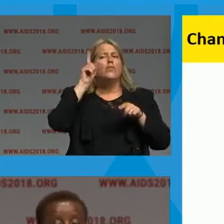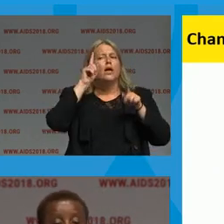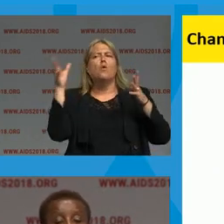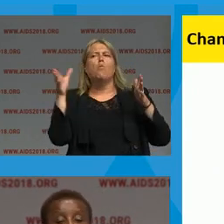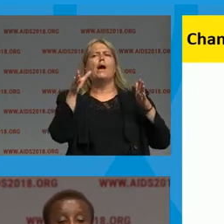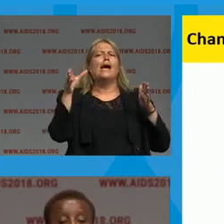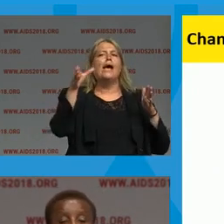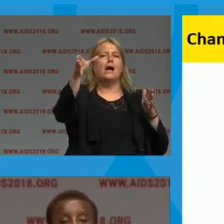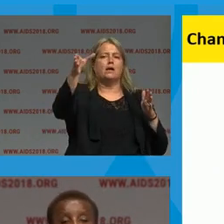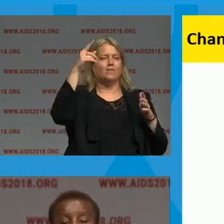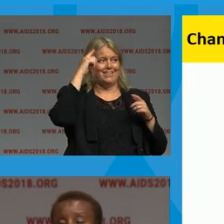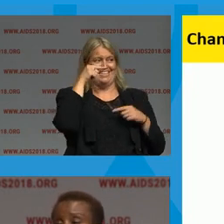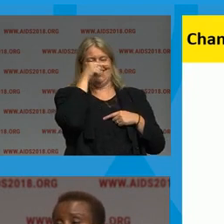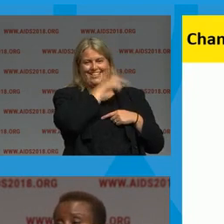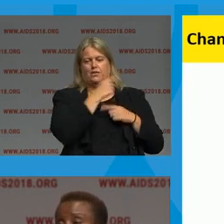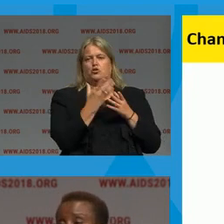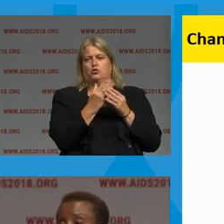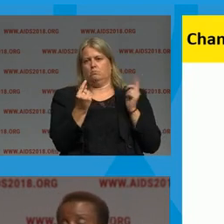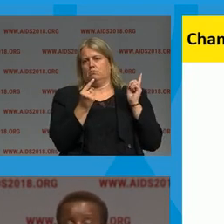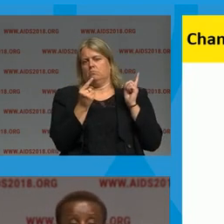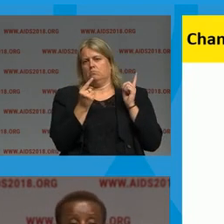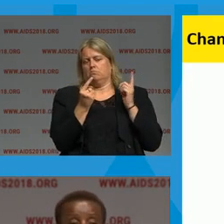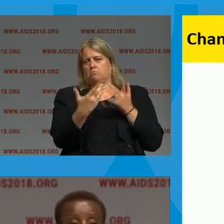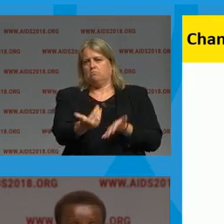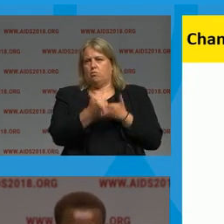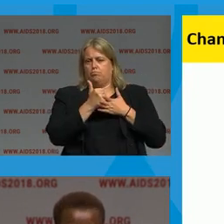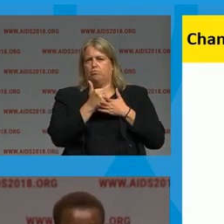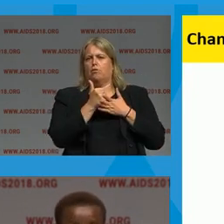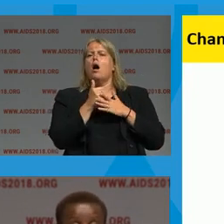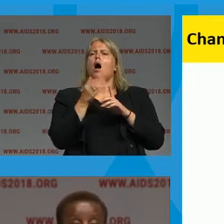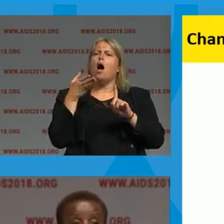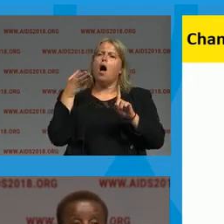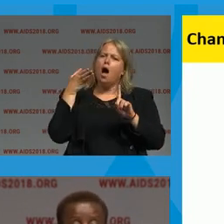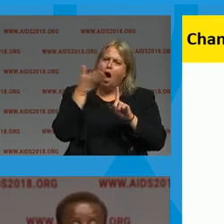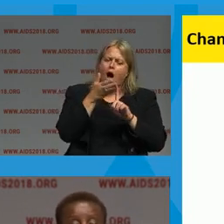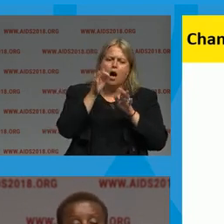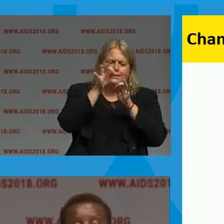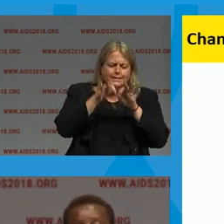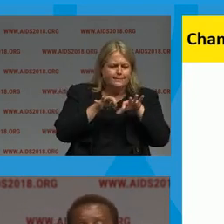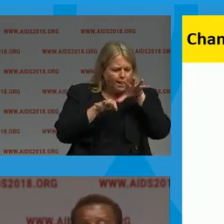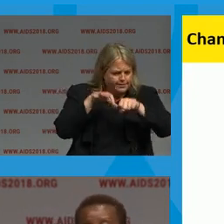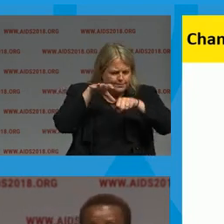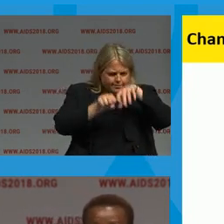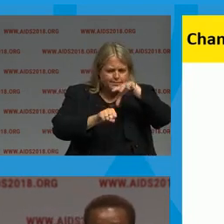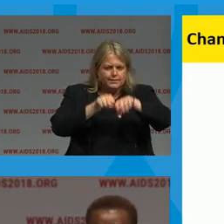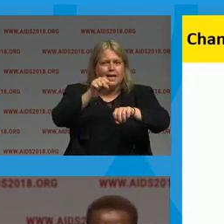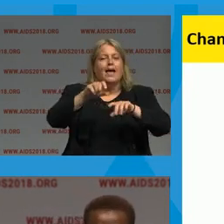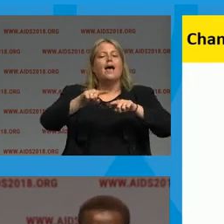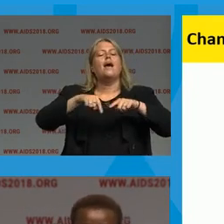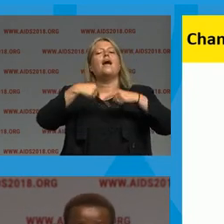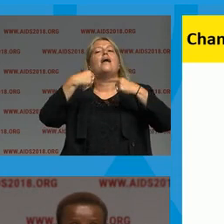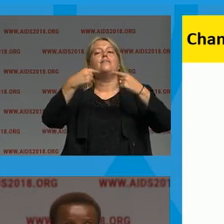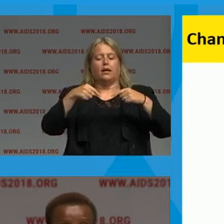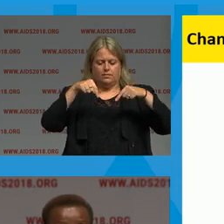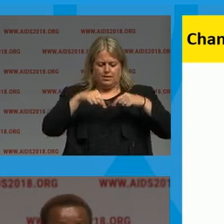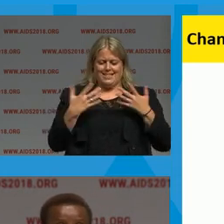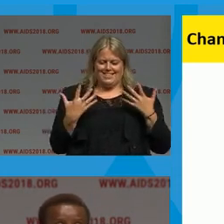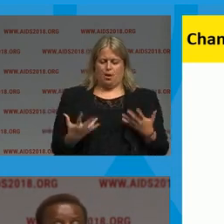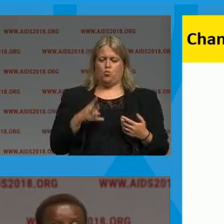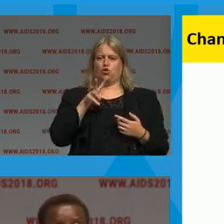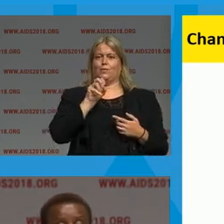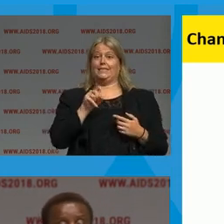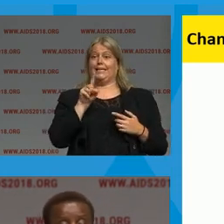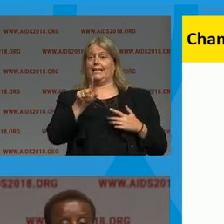that this has been key in us being able to get to the details and to get where we are in 2018. This is a picture